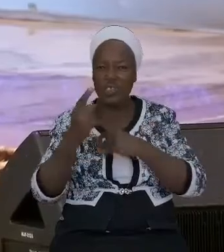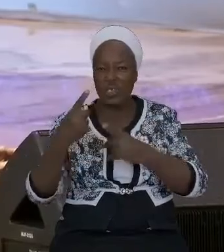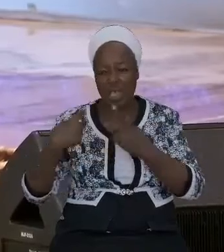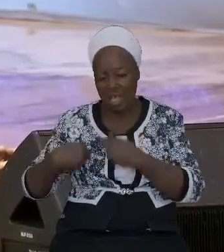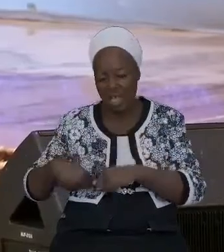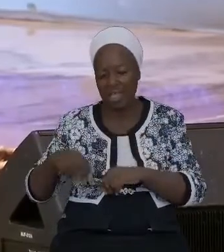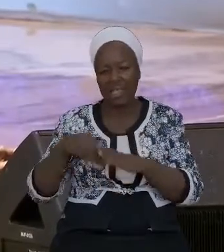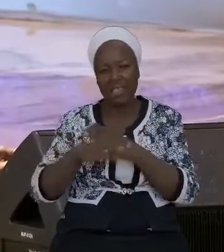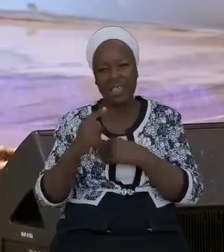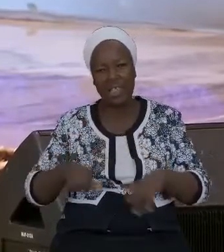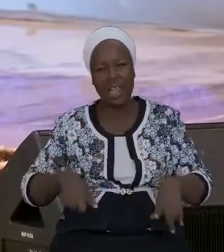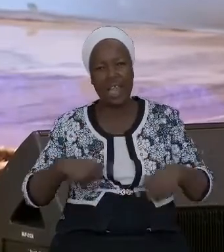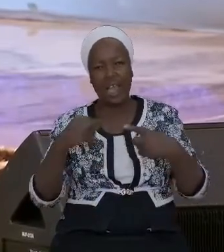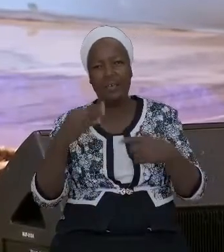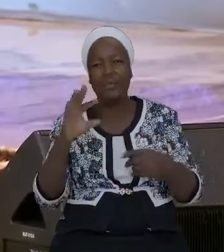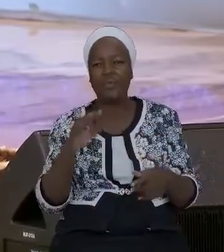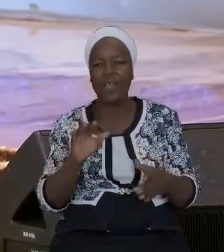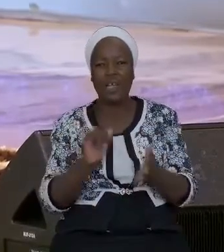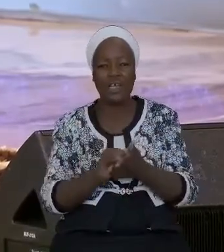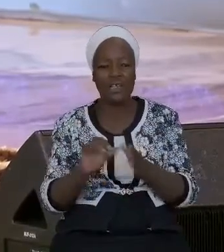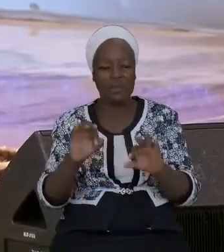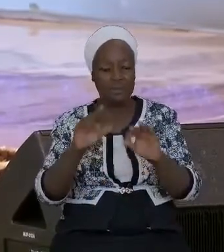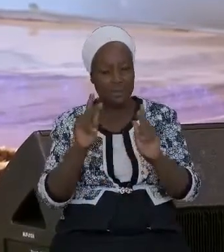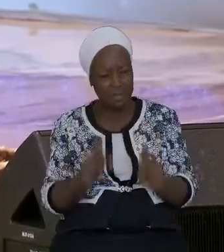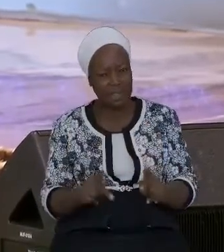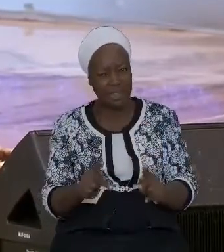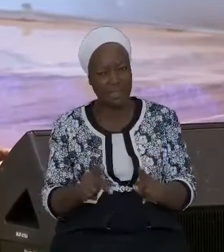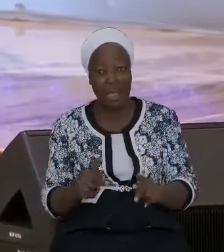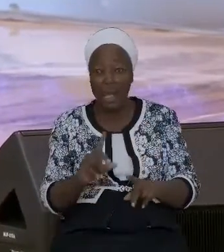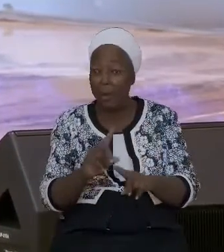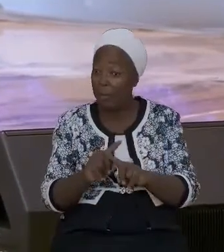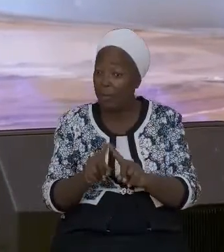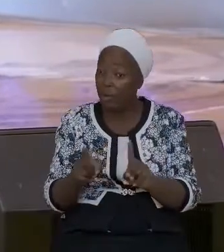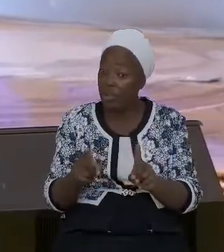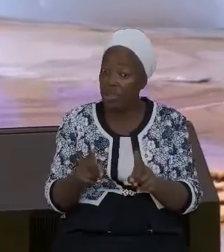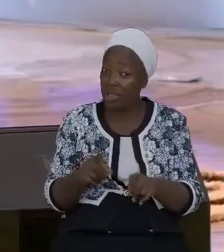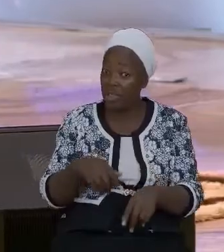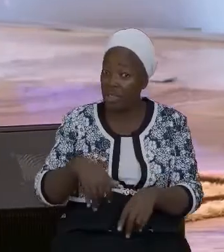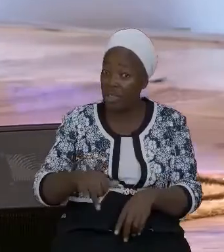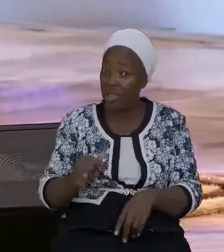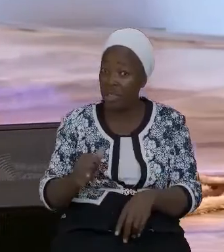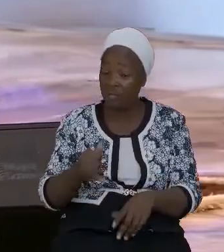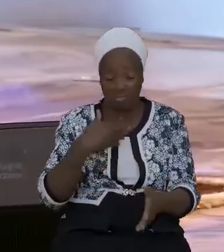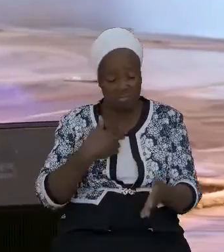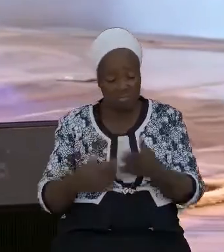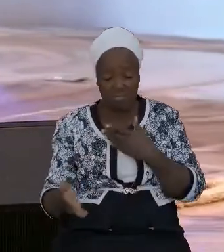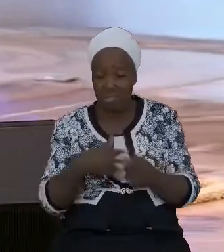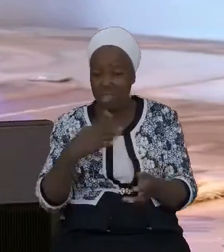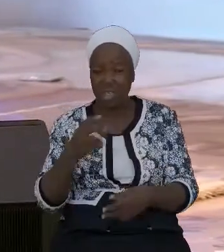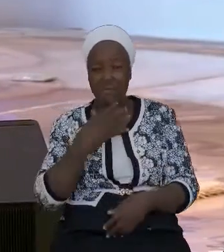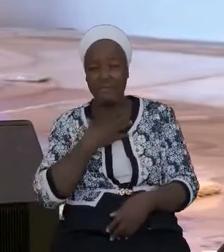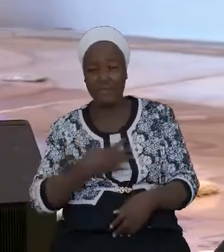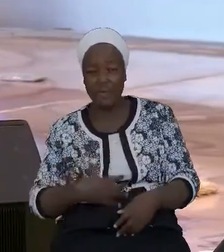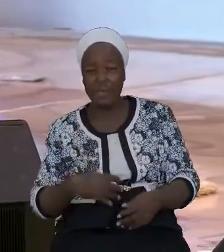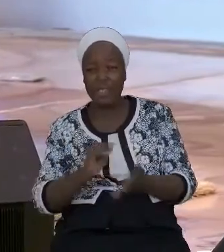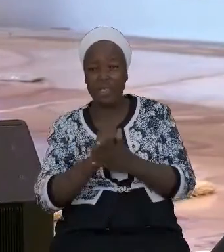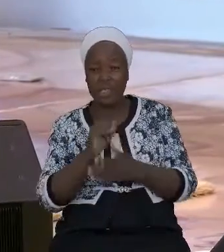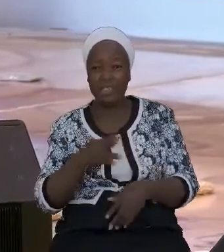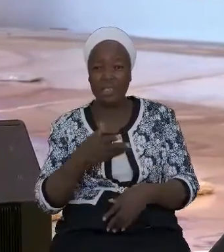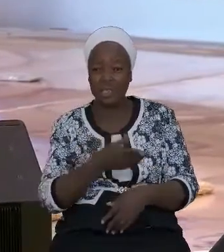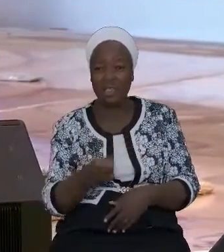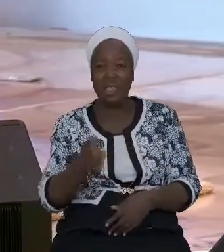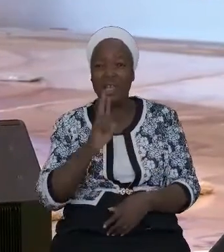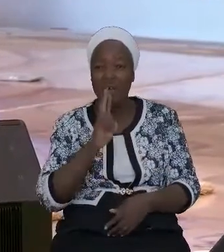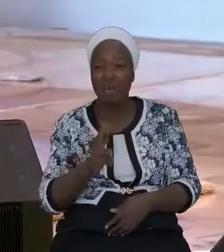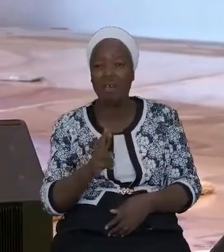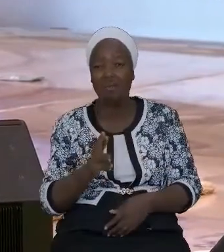the life, or in the family. But whatever famines there are, first of all, find